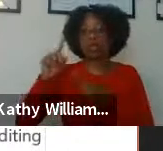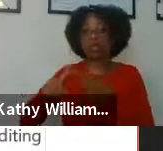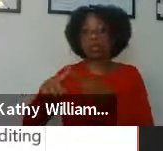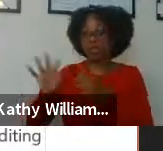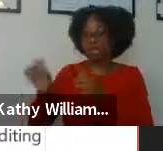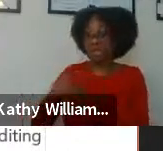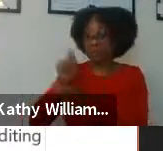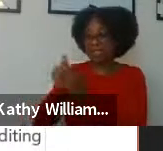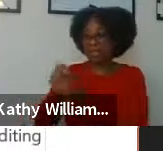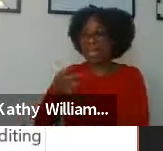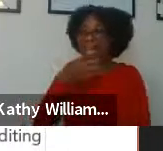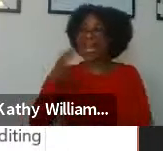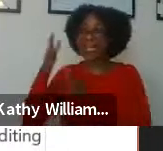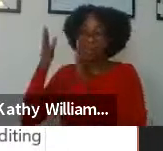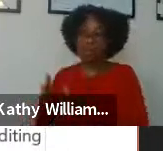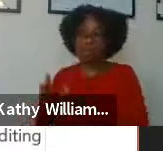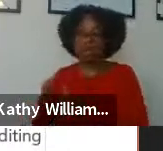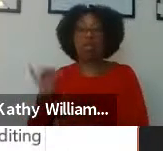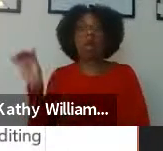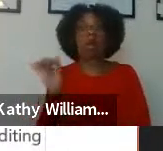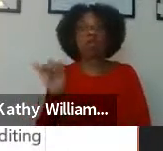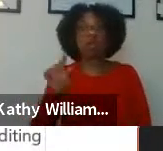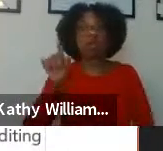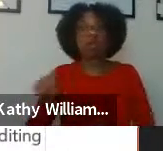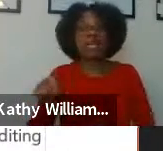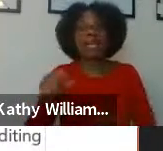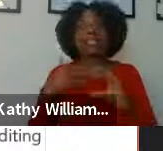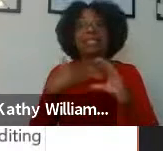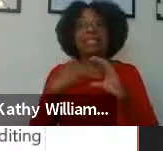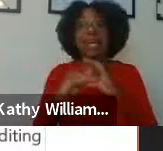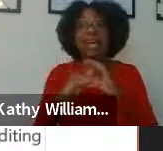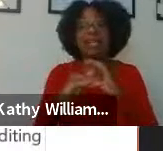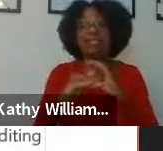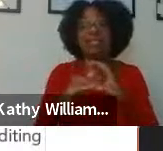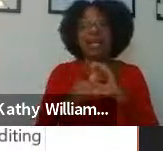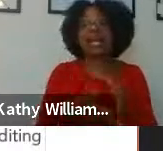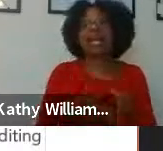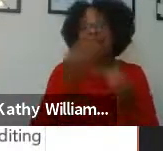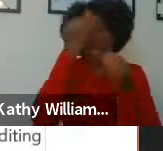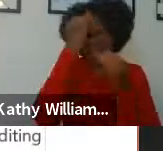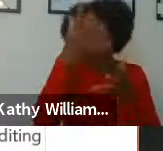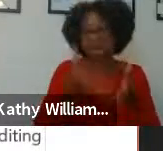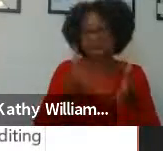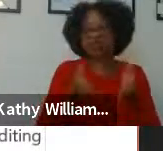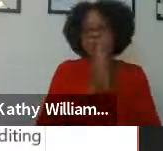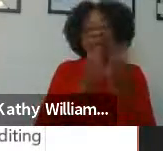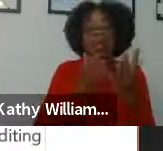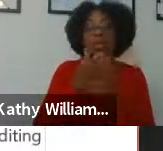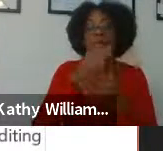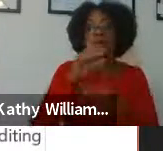involved. And then you can also send a info request through our